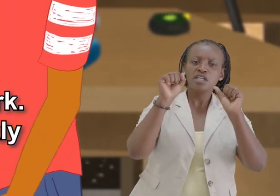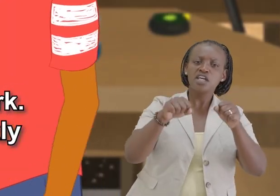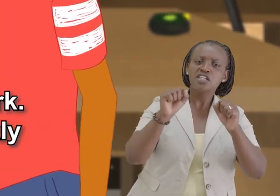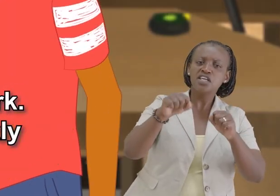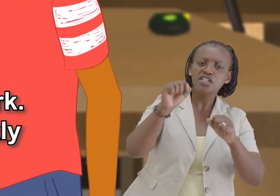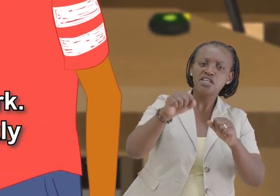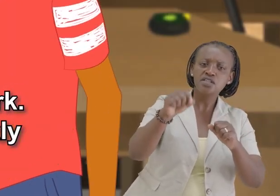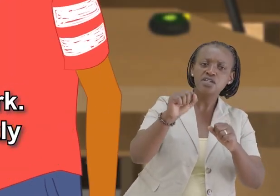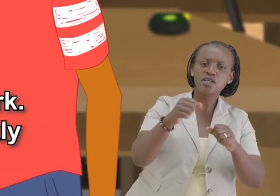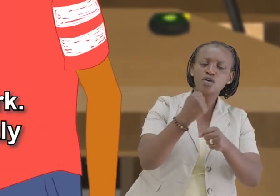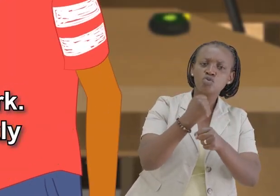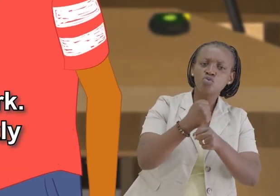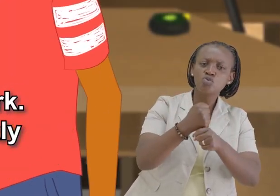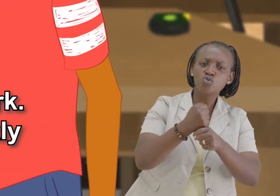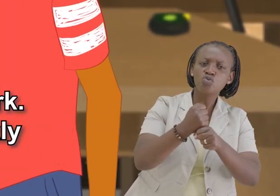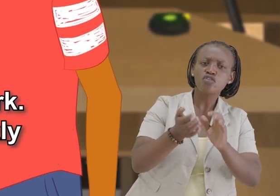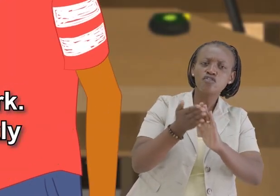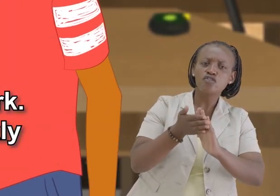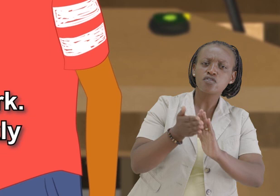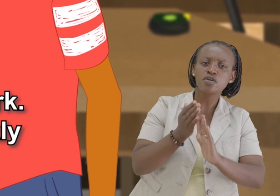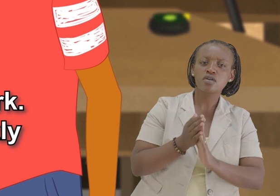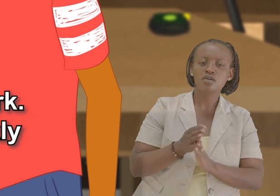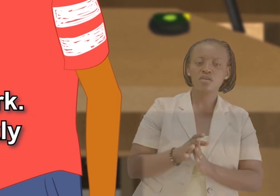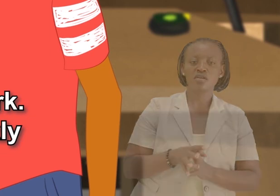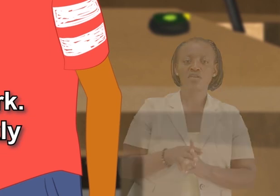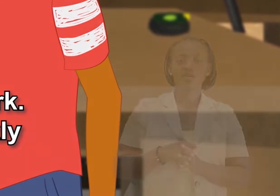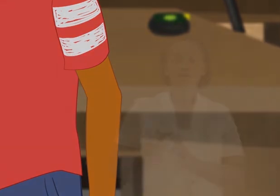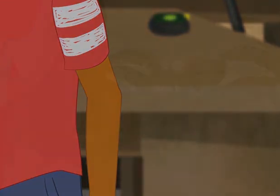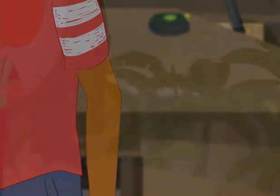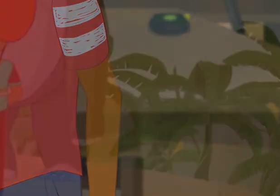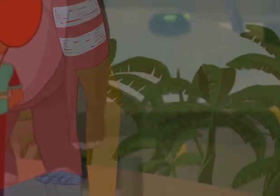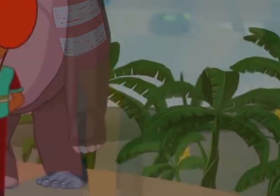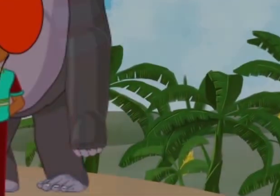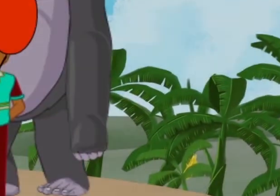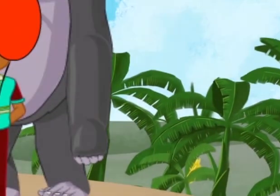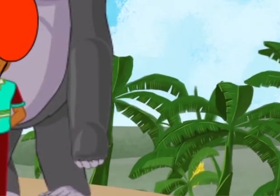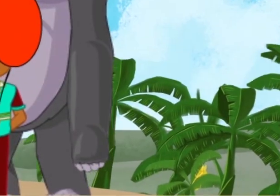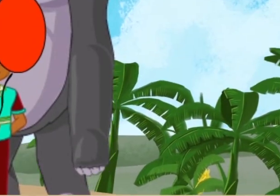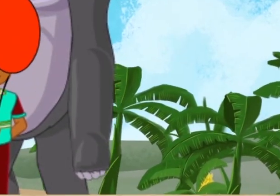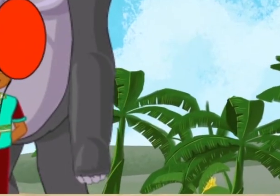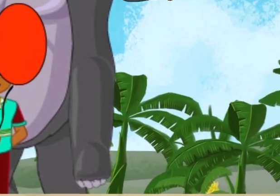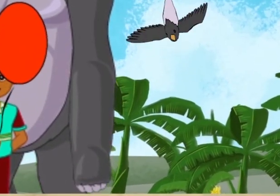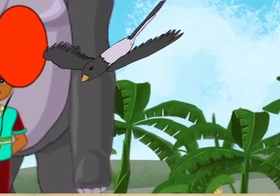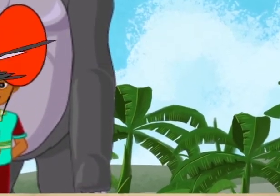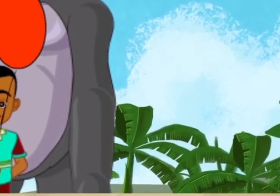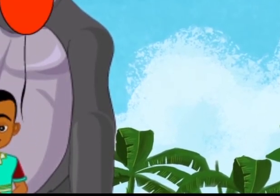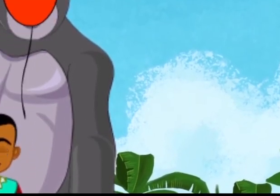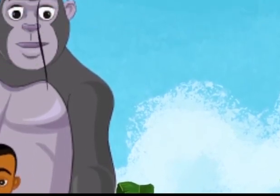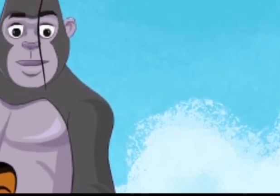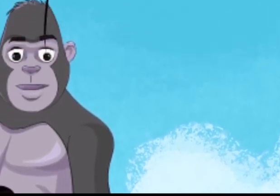dark. Yes, let's do it quickly. We are happy every day.